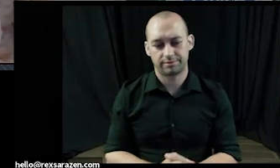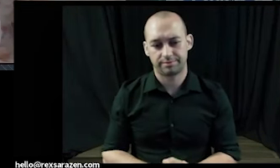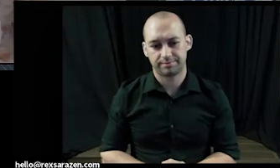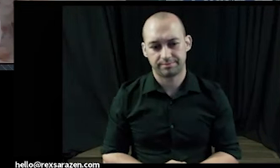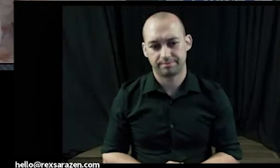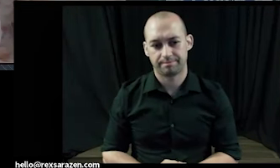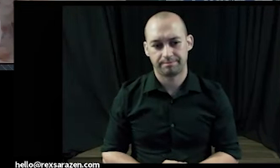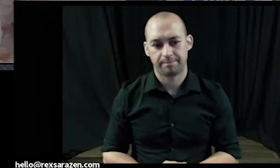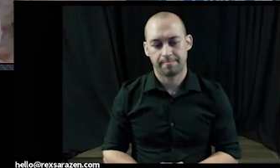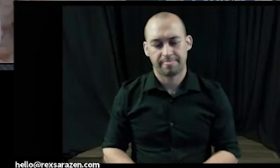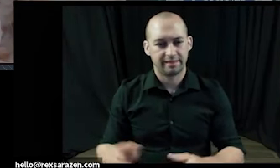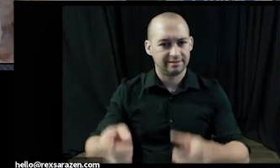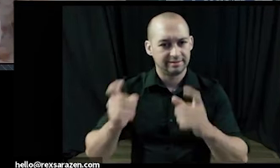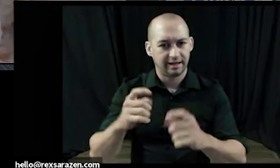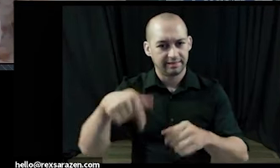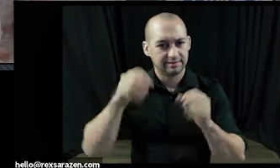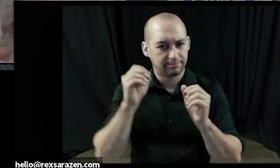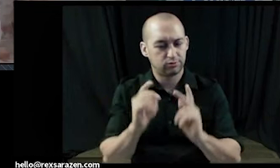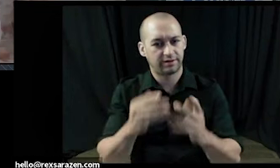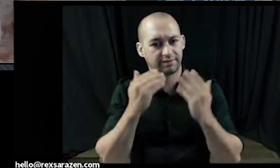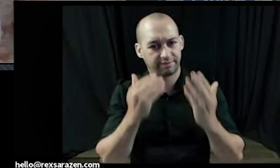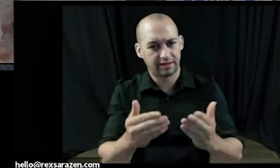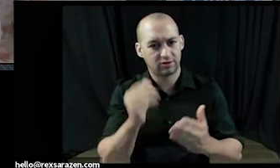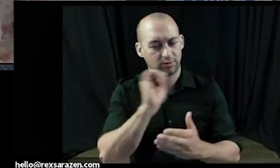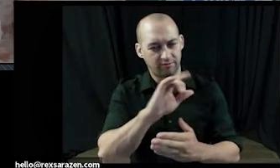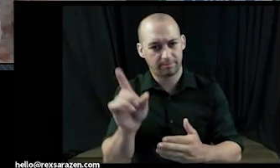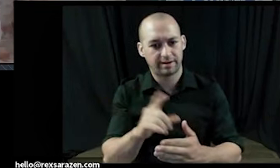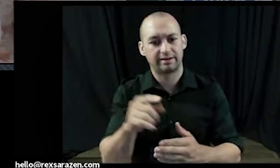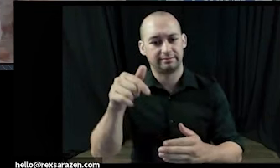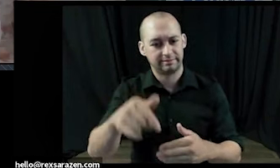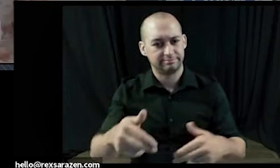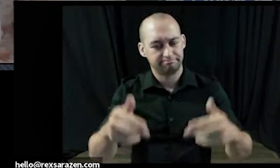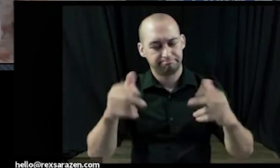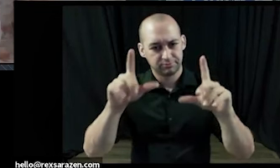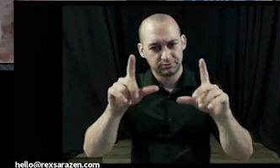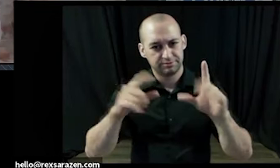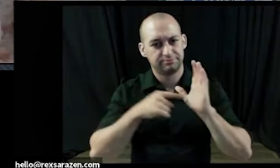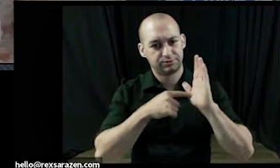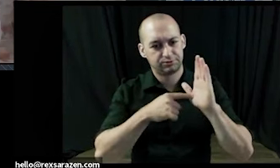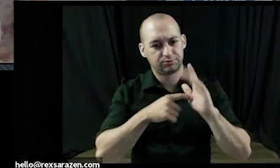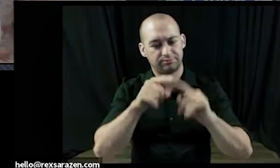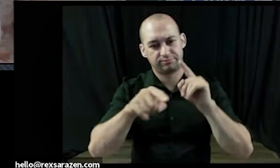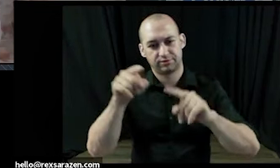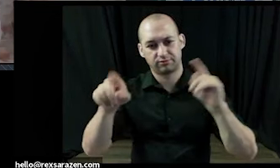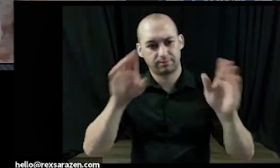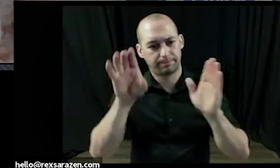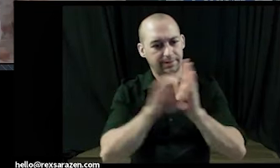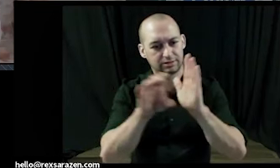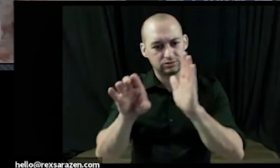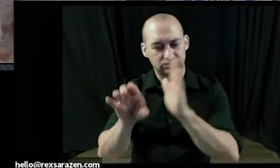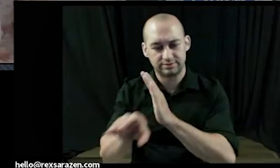We'd like to take this opportunity to thank you all. On our screen, we're showing various photos